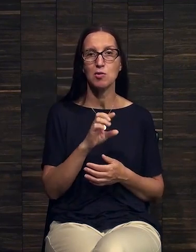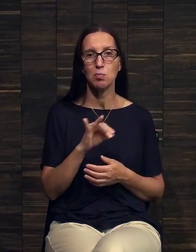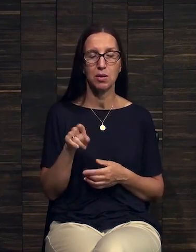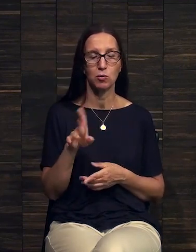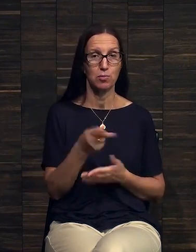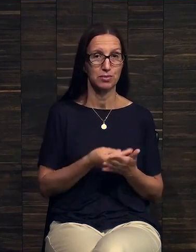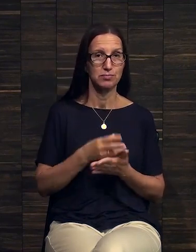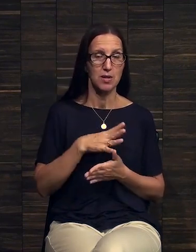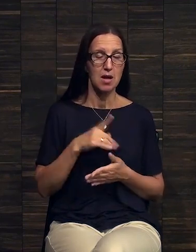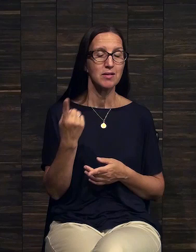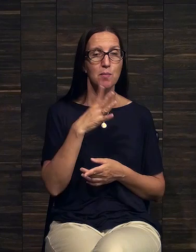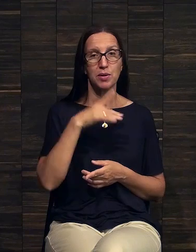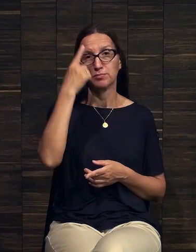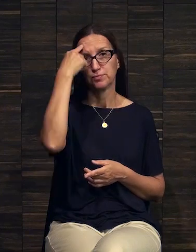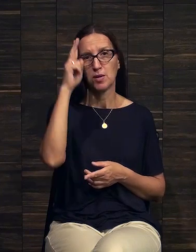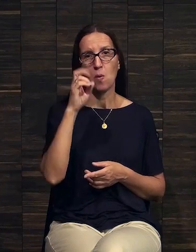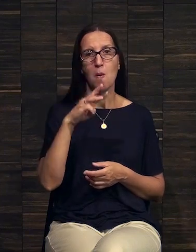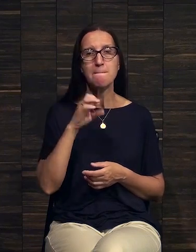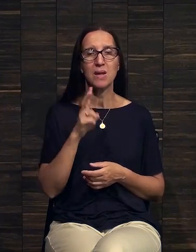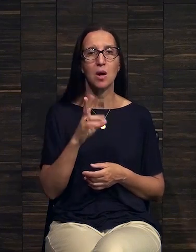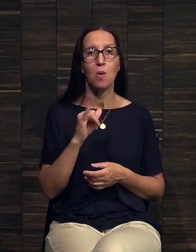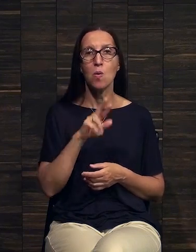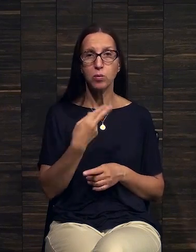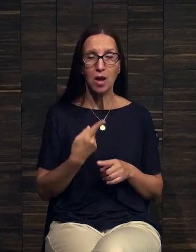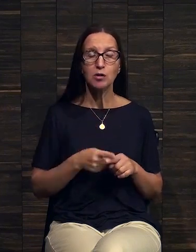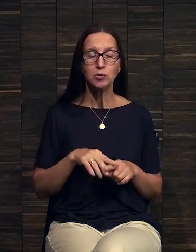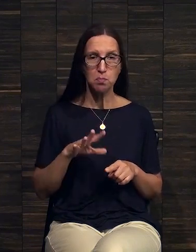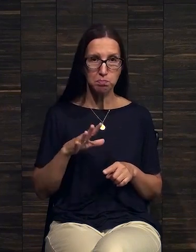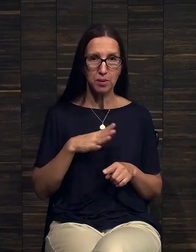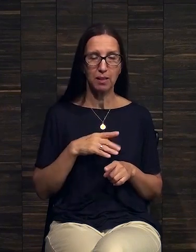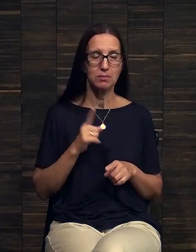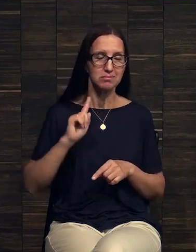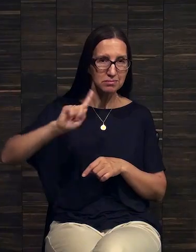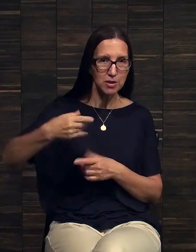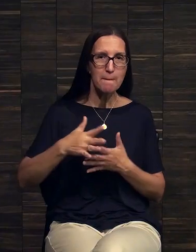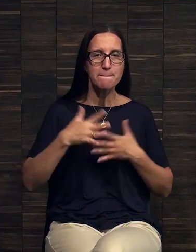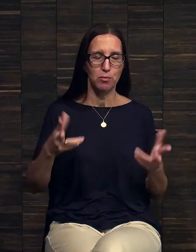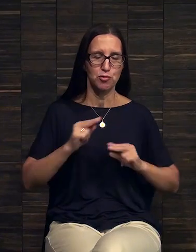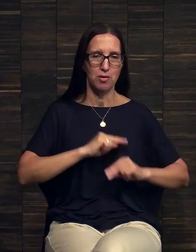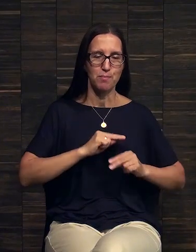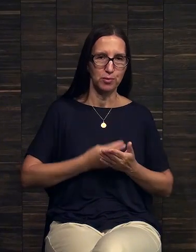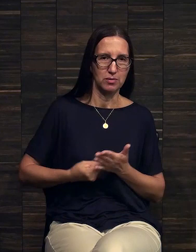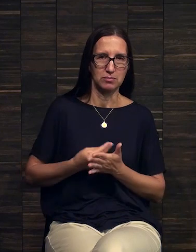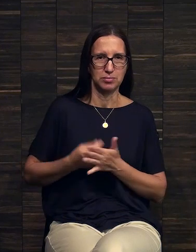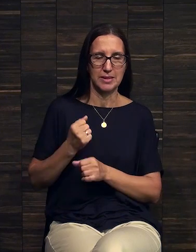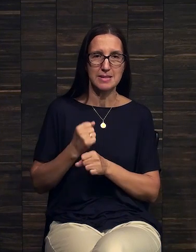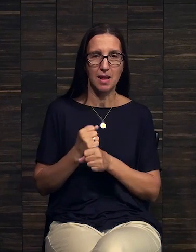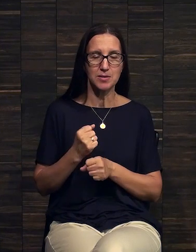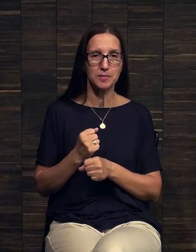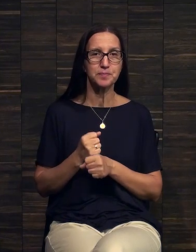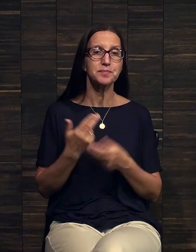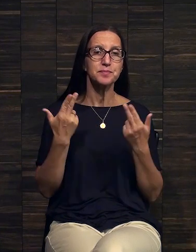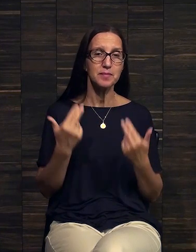Kirby said, and the comic code was invented just to adjust,